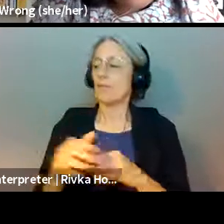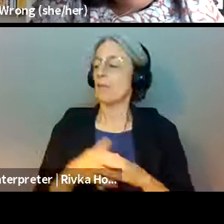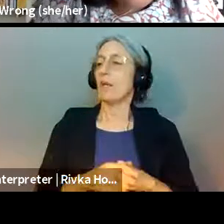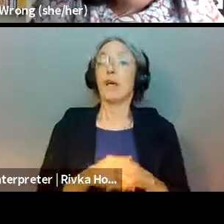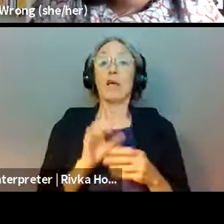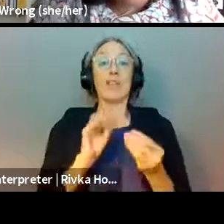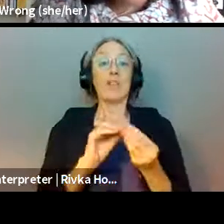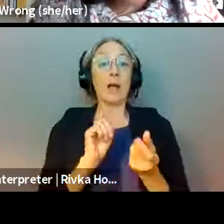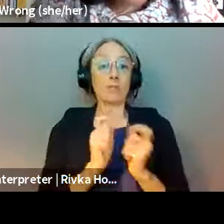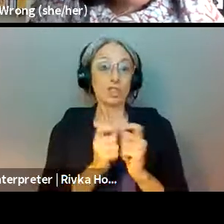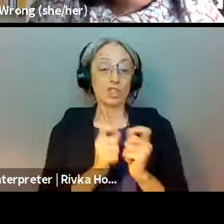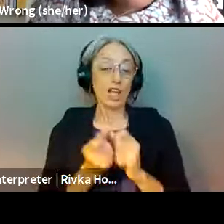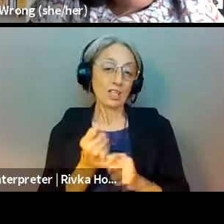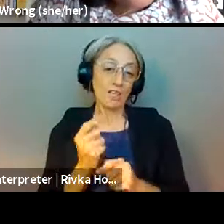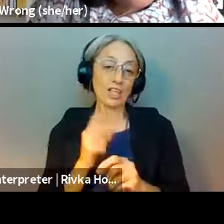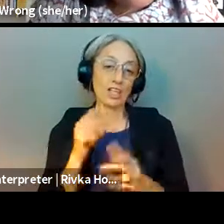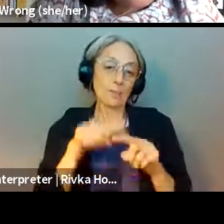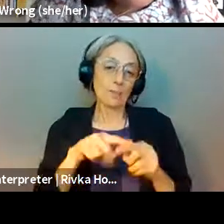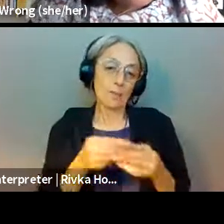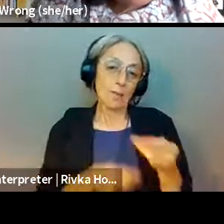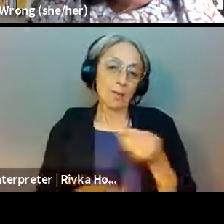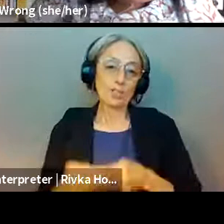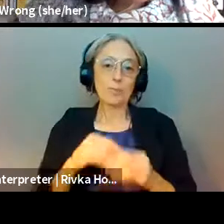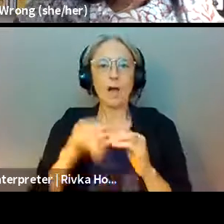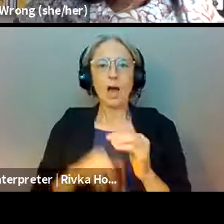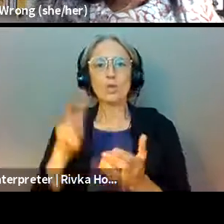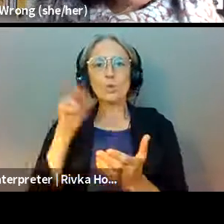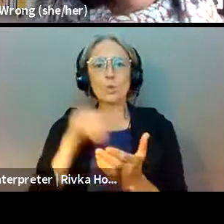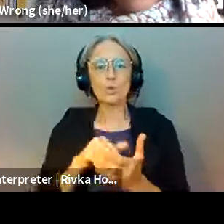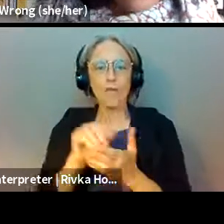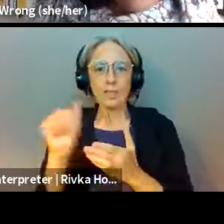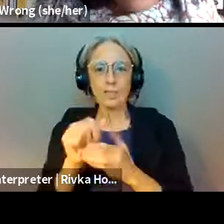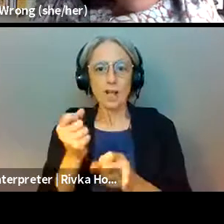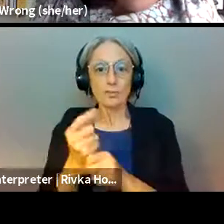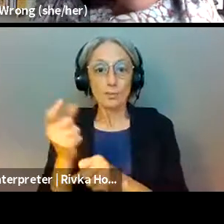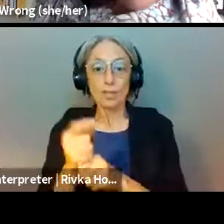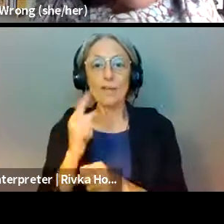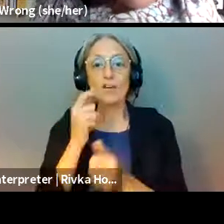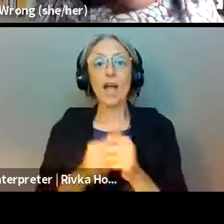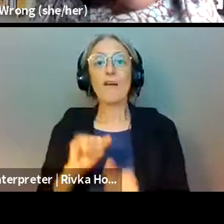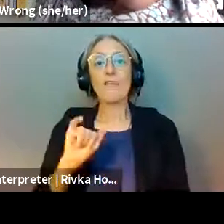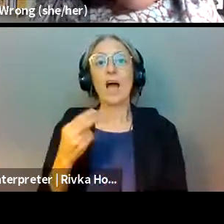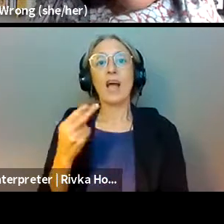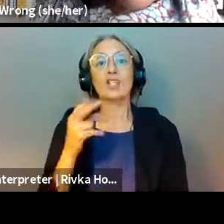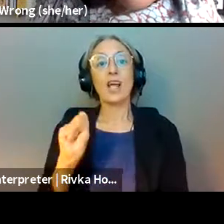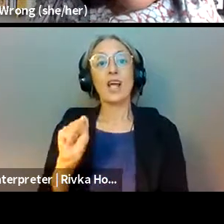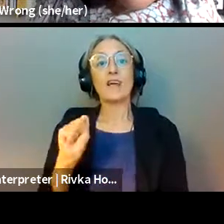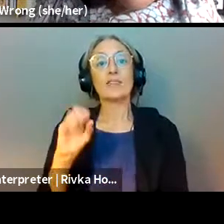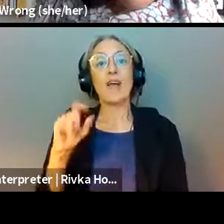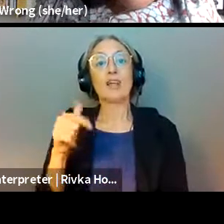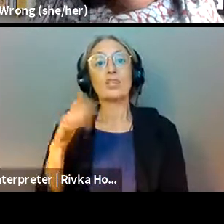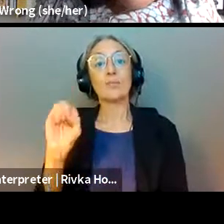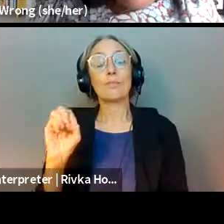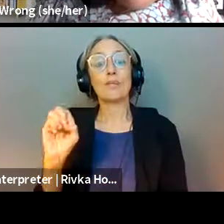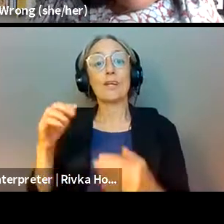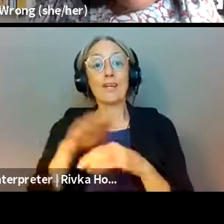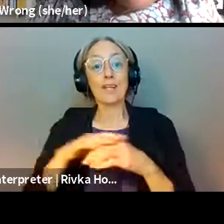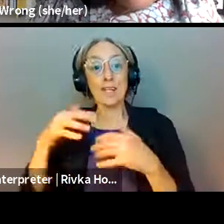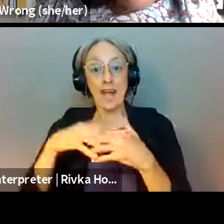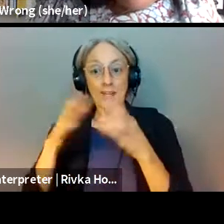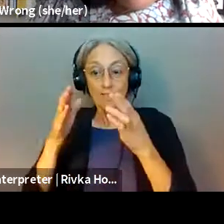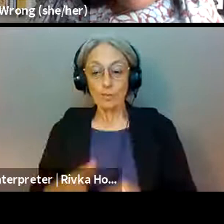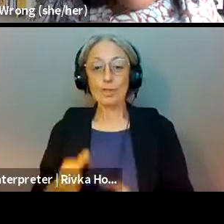typically less than $2,000 is allocated to each IHS eligible Native person per year for